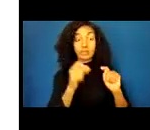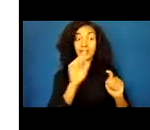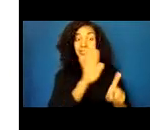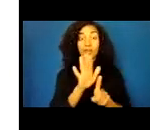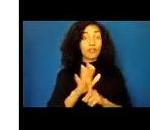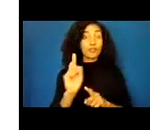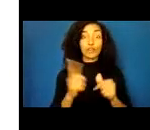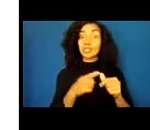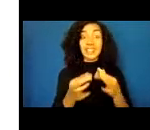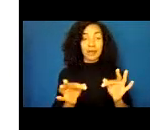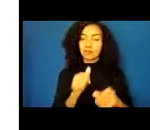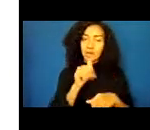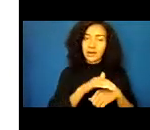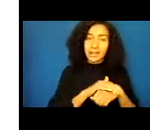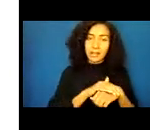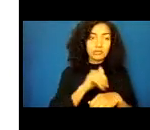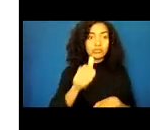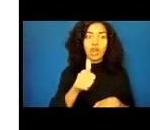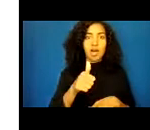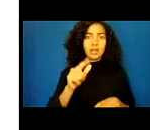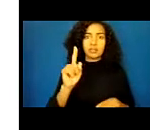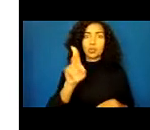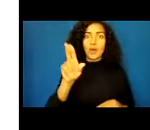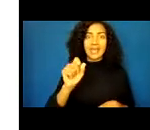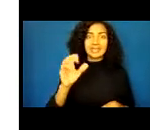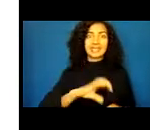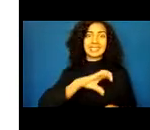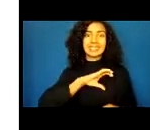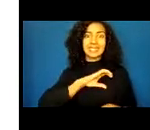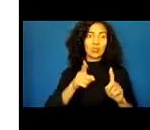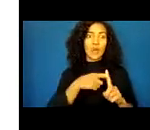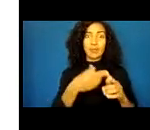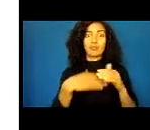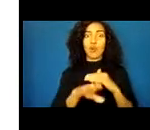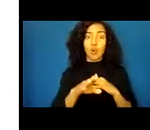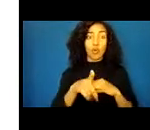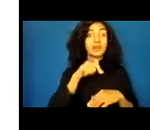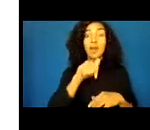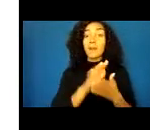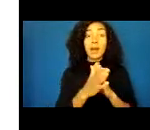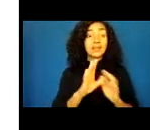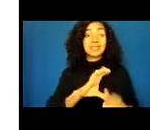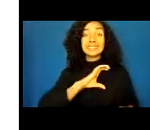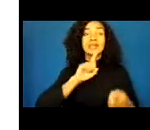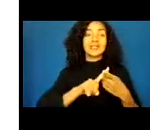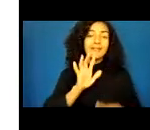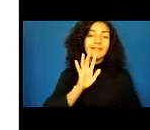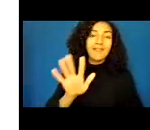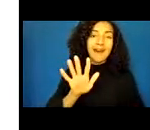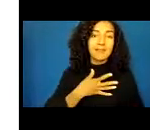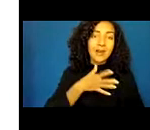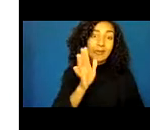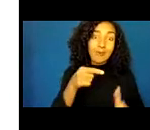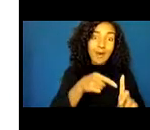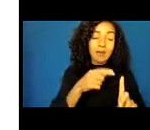US citizens when they were born. My mom wasn't a US citizen until she was 5 years old. And so our world looked very different here